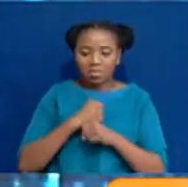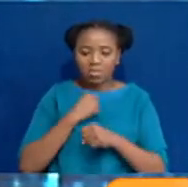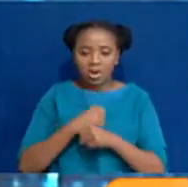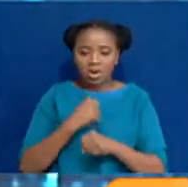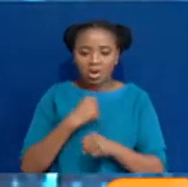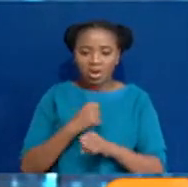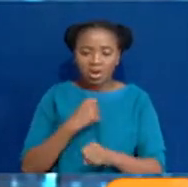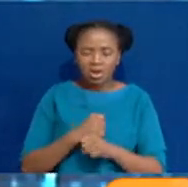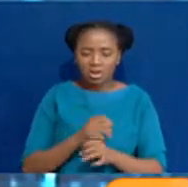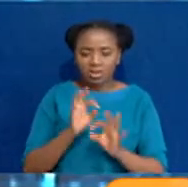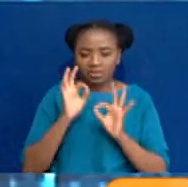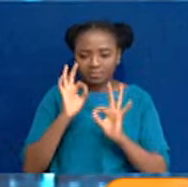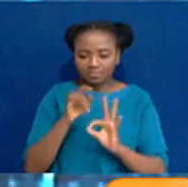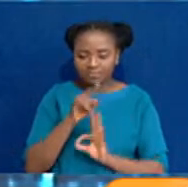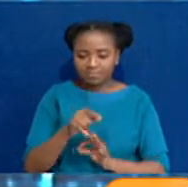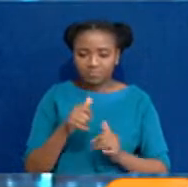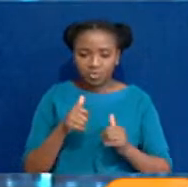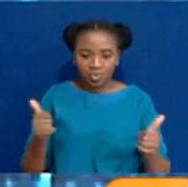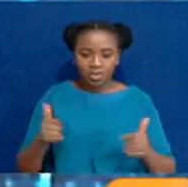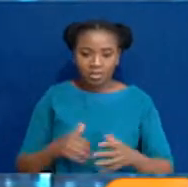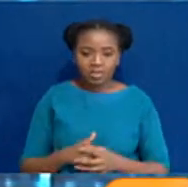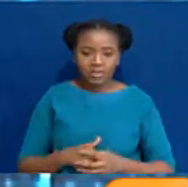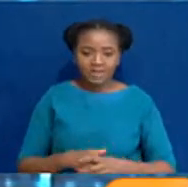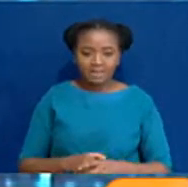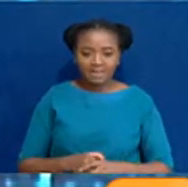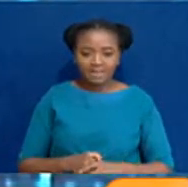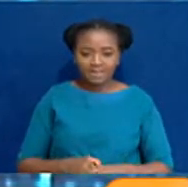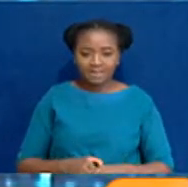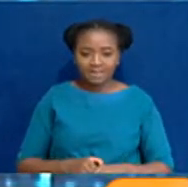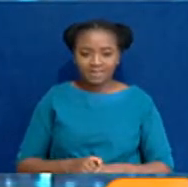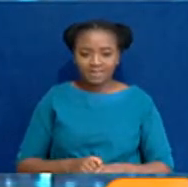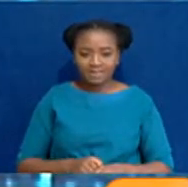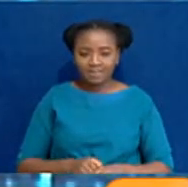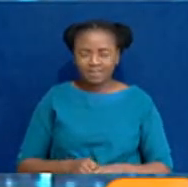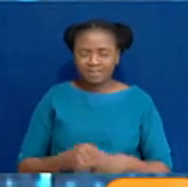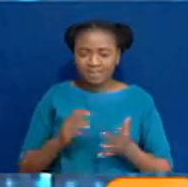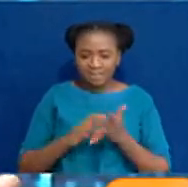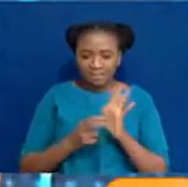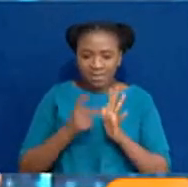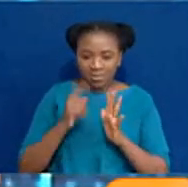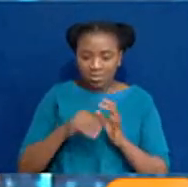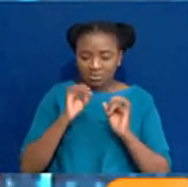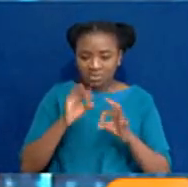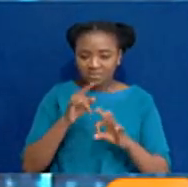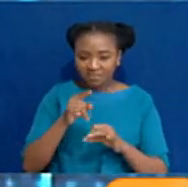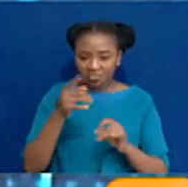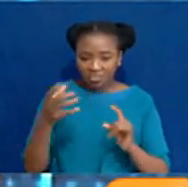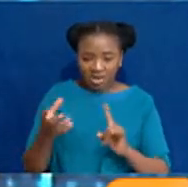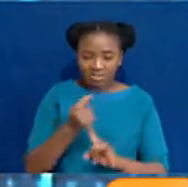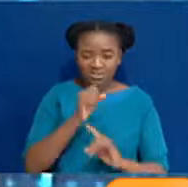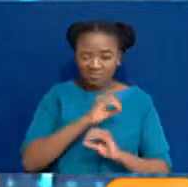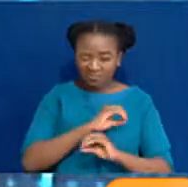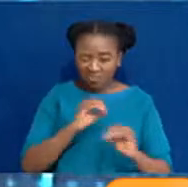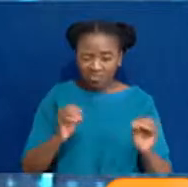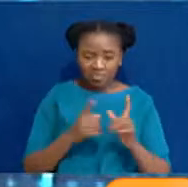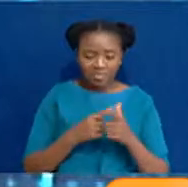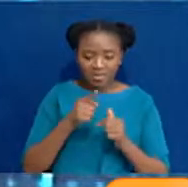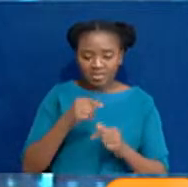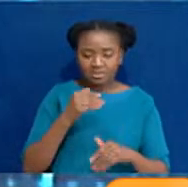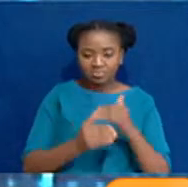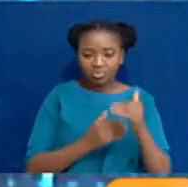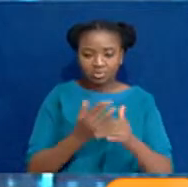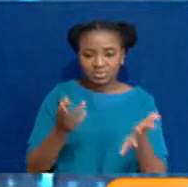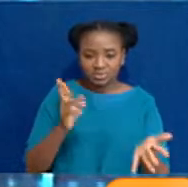undertake that job. Okay. So, in the converse, if you don't get, then you repeat the exercise. That's what happened. Okay. I believe